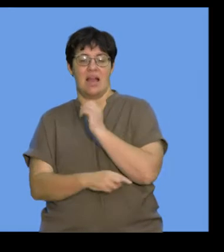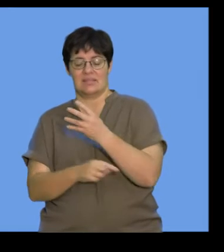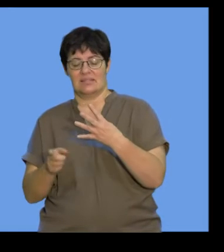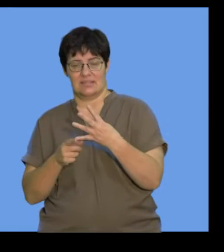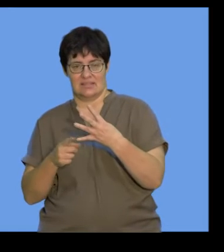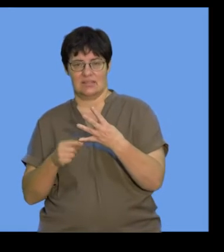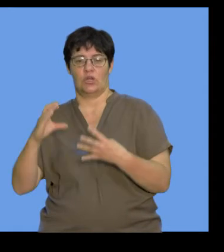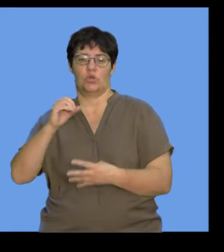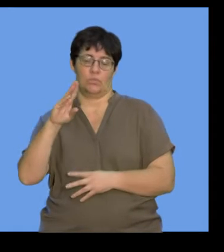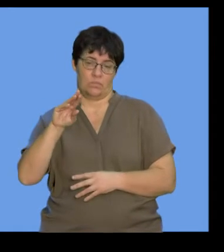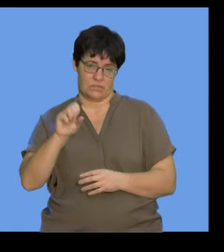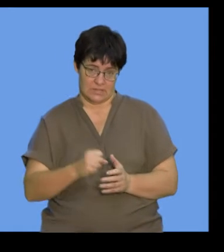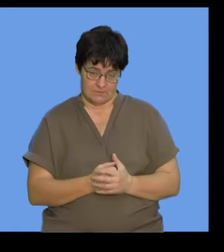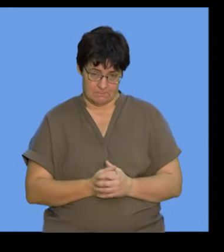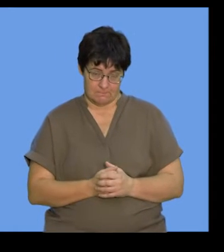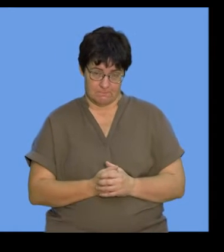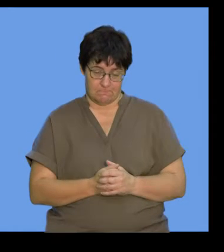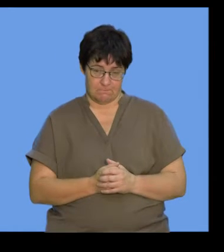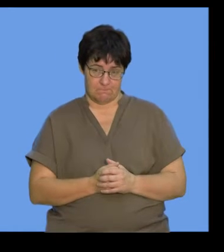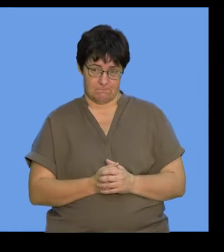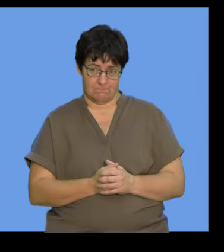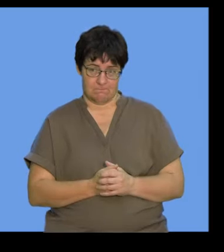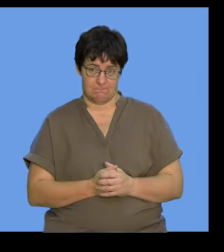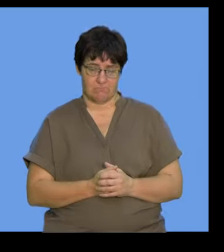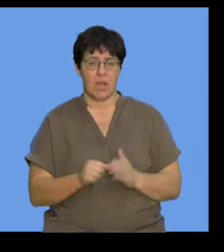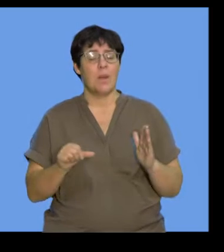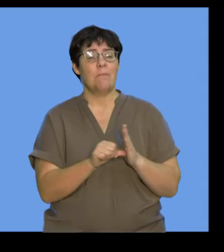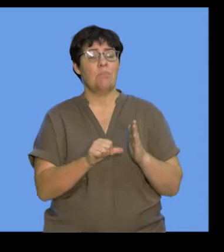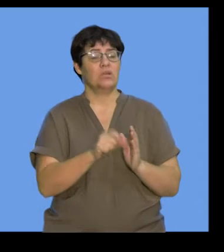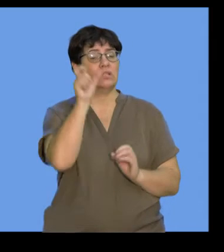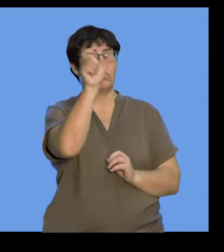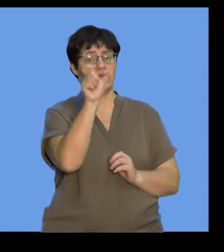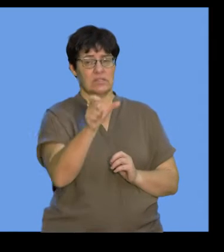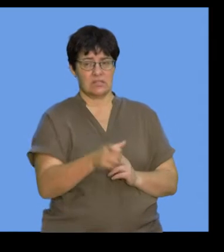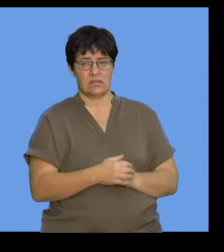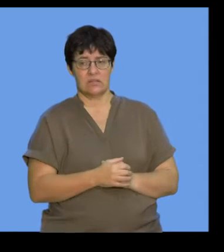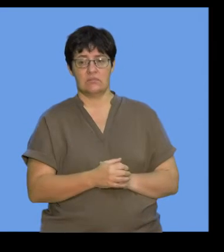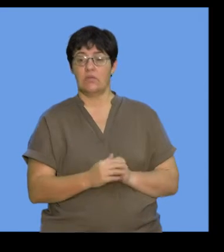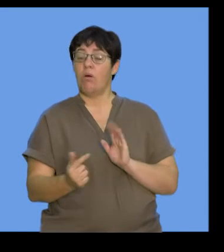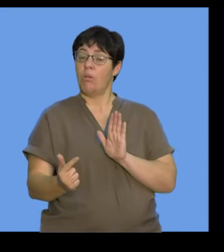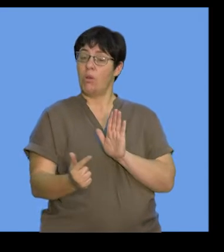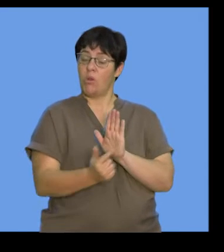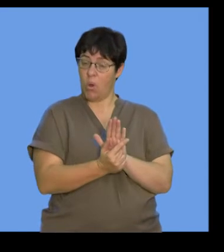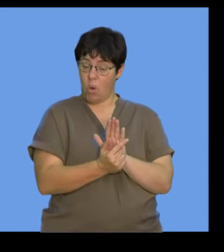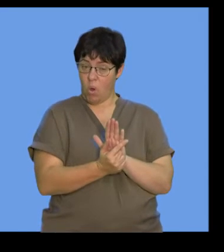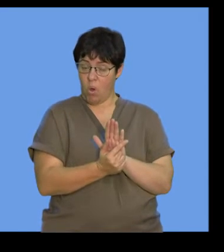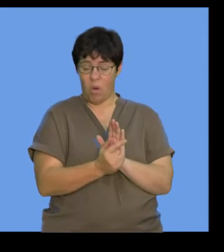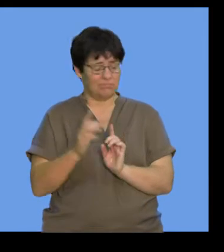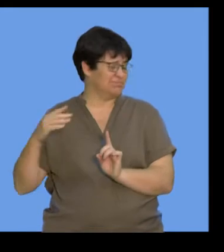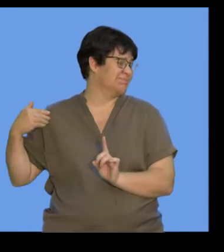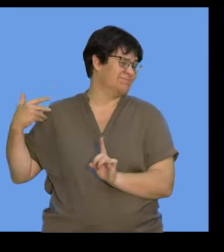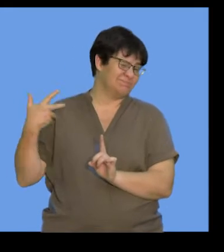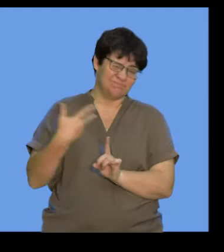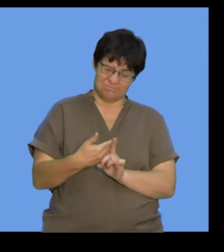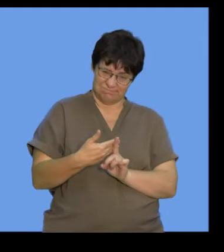factorize cubes. The keywords for us to look at is the law that you've been doing ever since